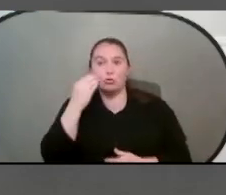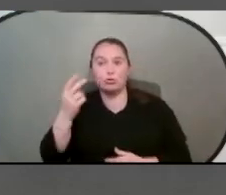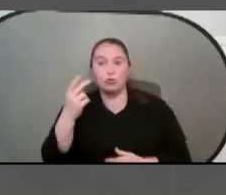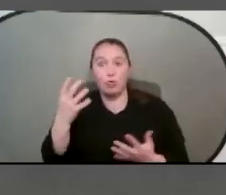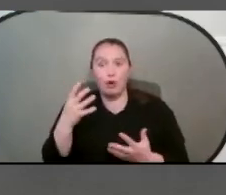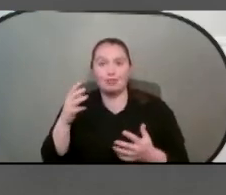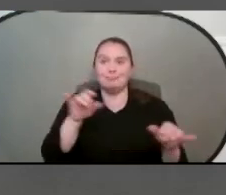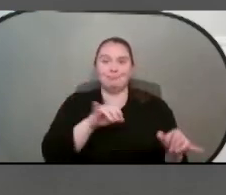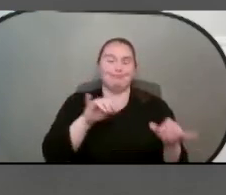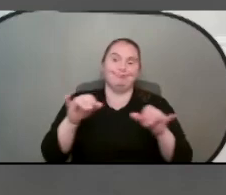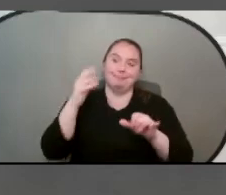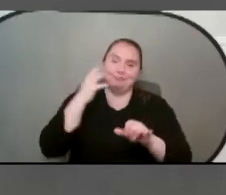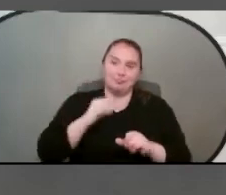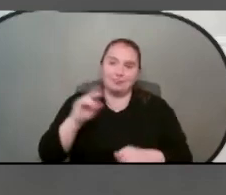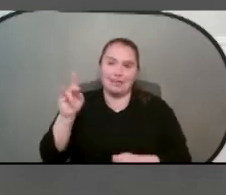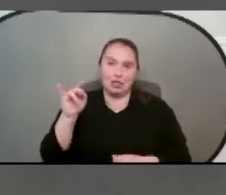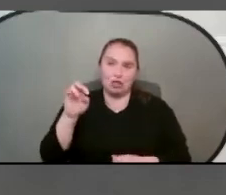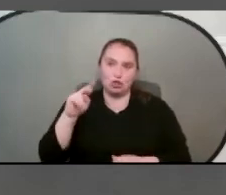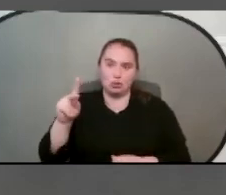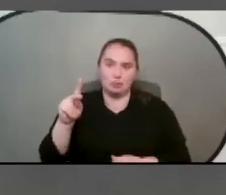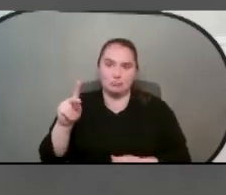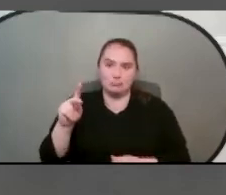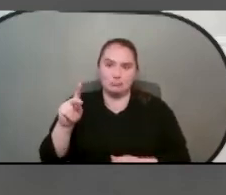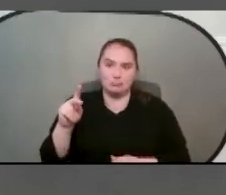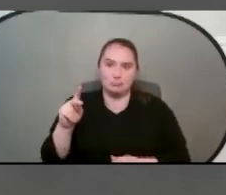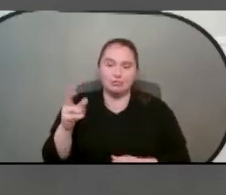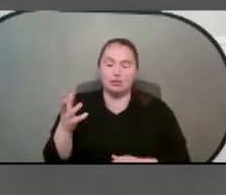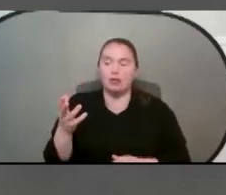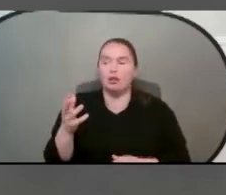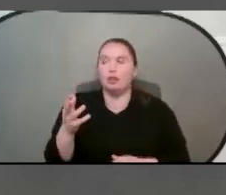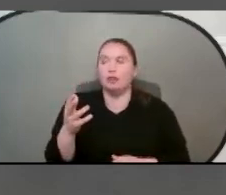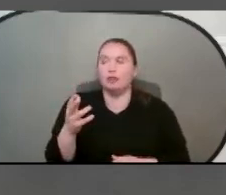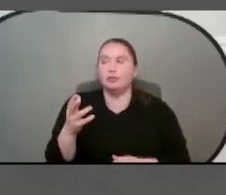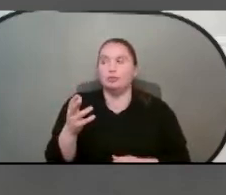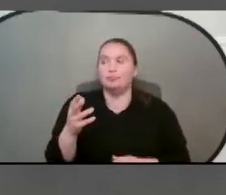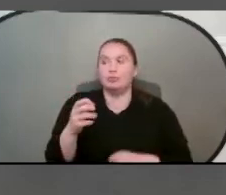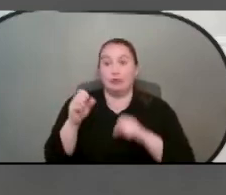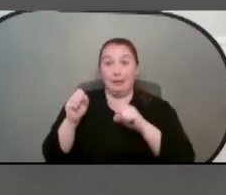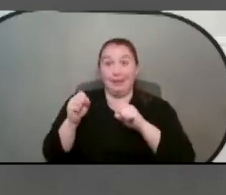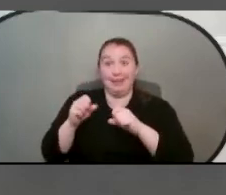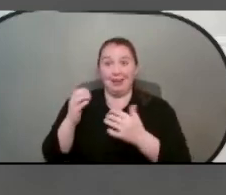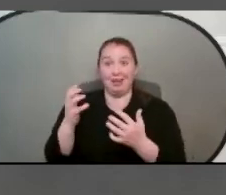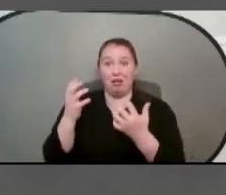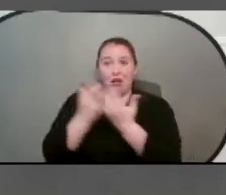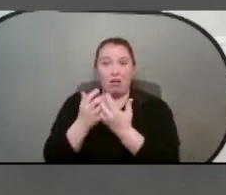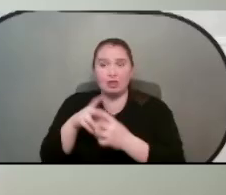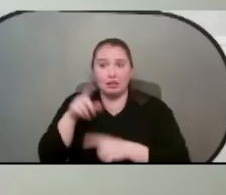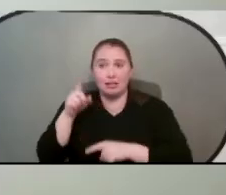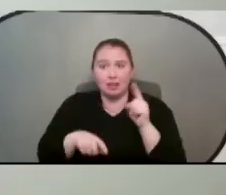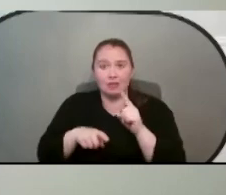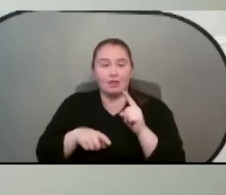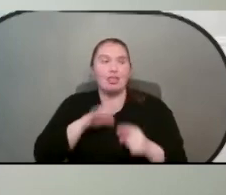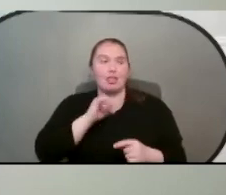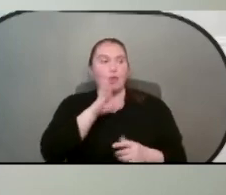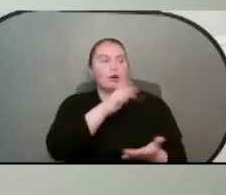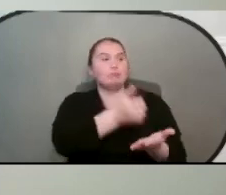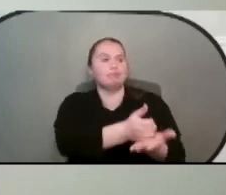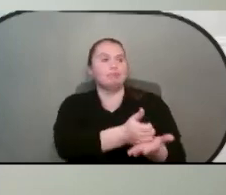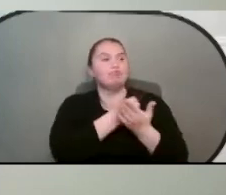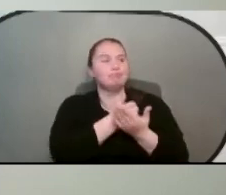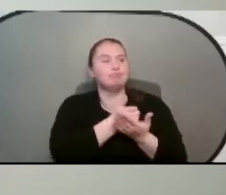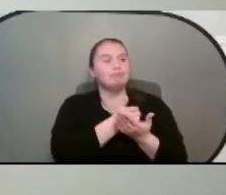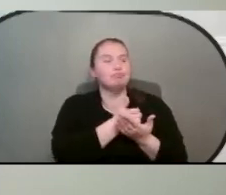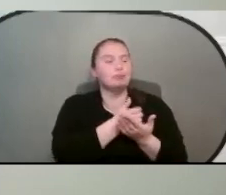at Kendrick or the desire to see that at Kendrick, but the inability to accommodate. That would be really helpful, I think.